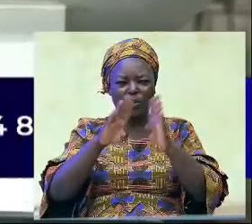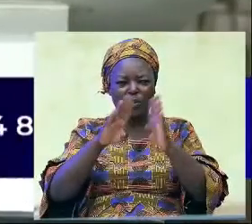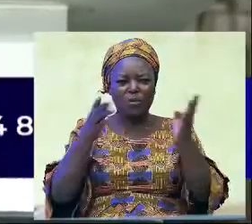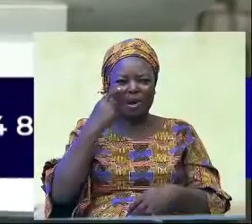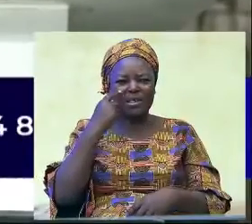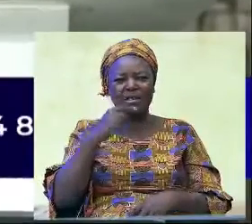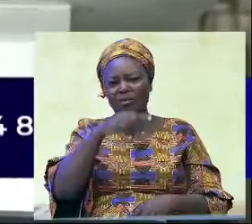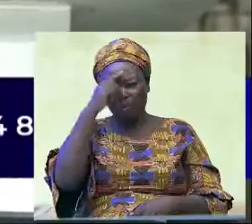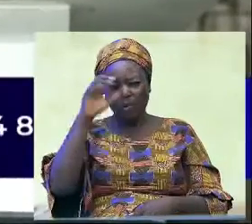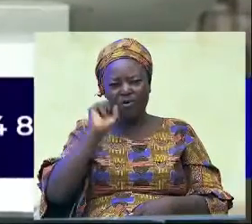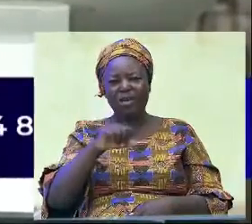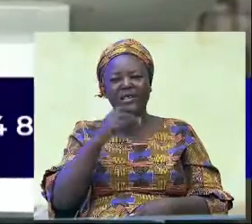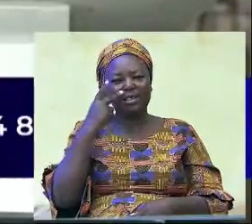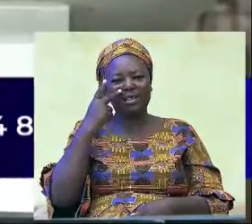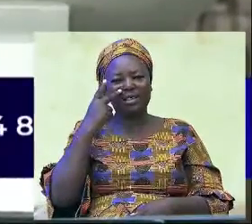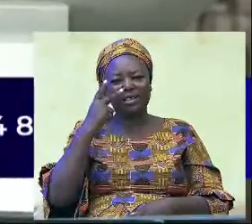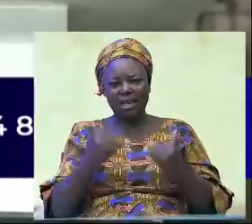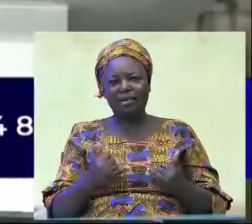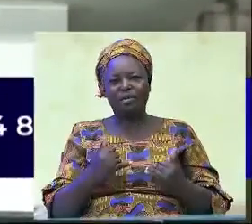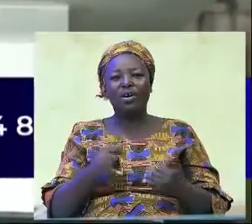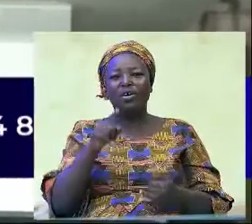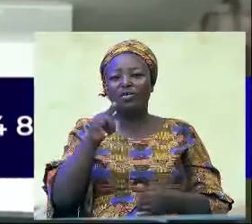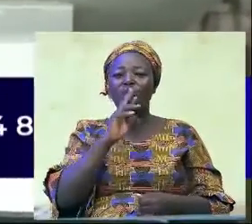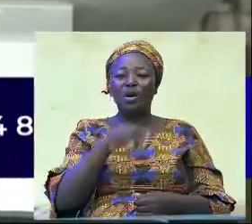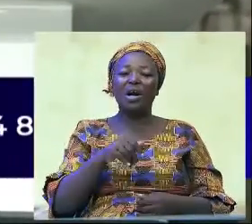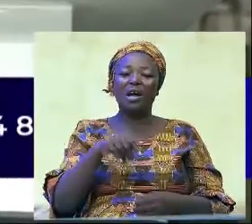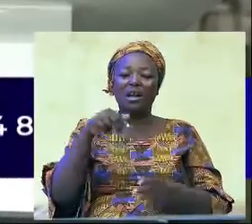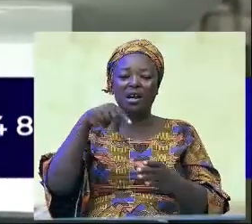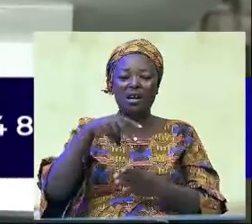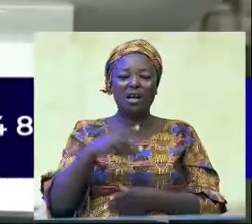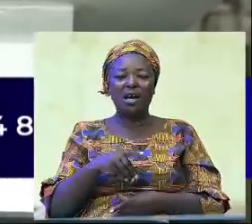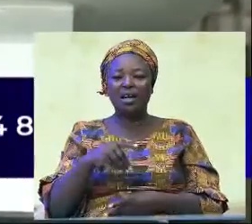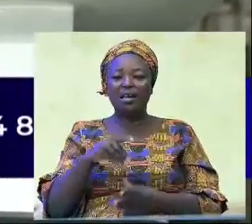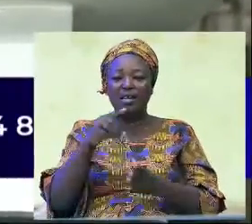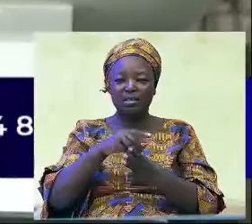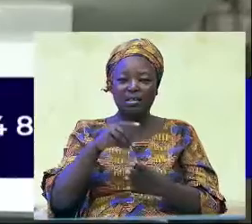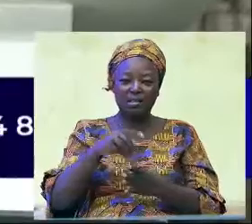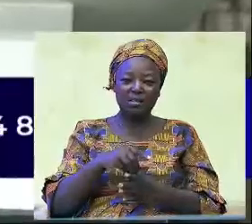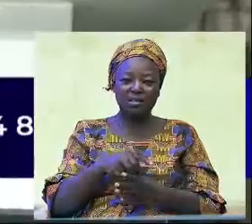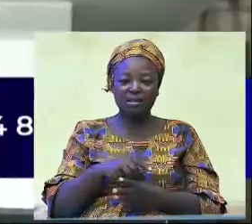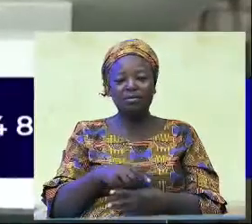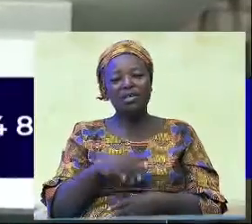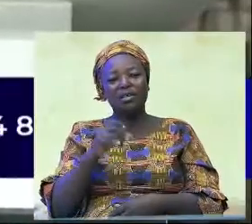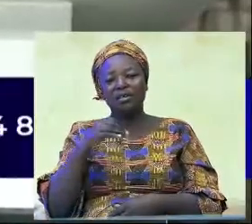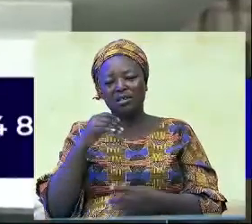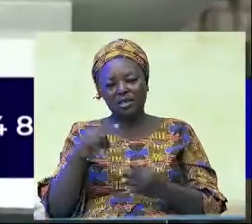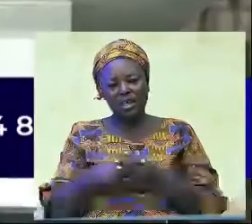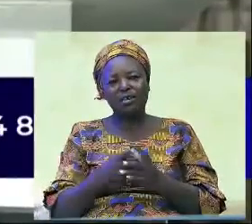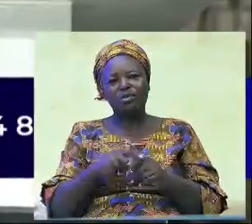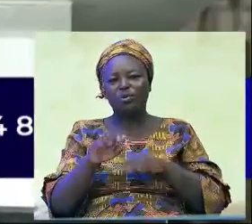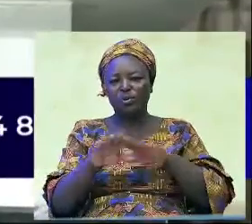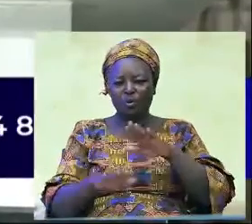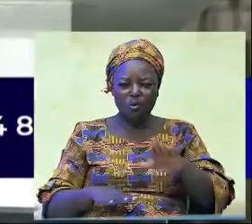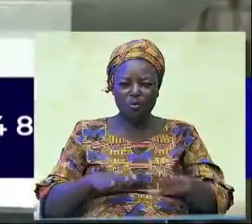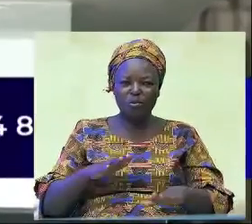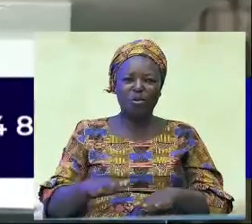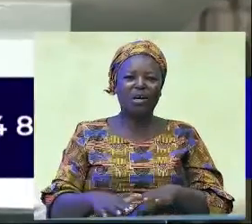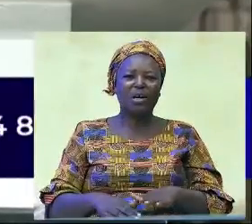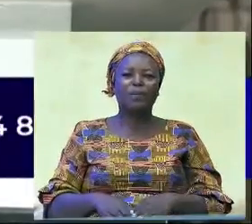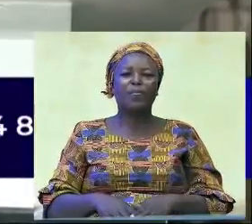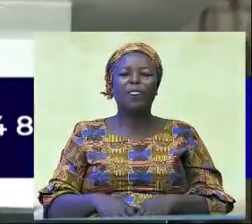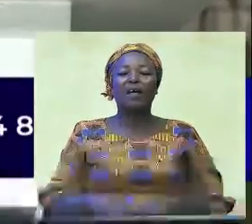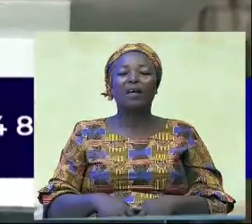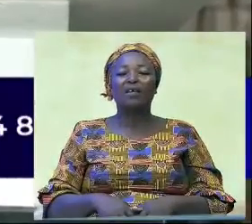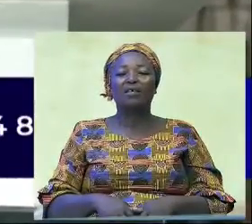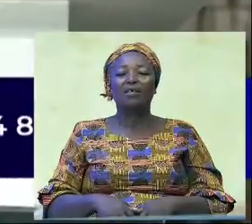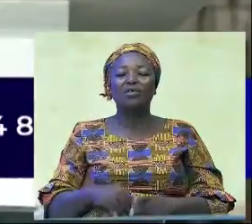were blind, open your eyes, you can see now. You are lame, begin to work. Wherever